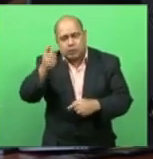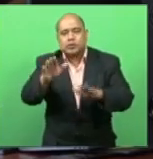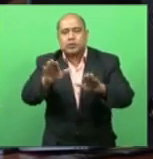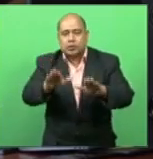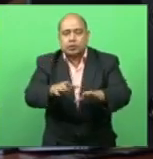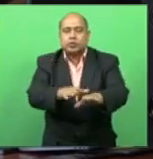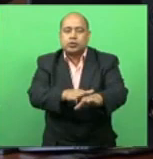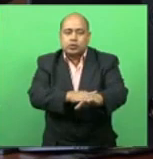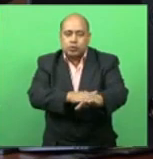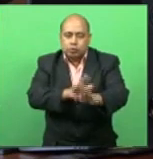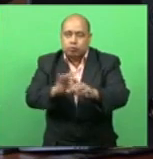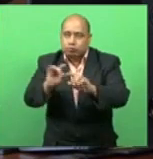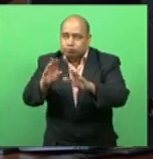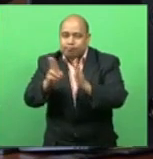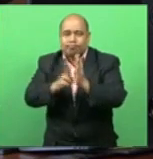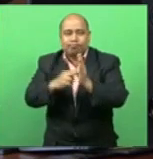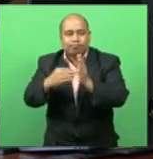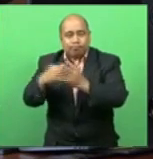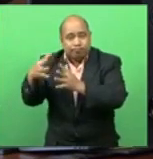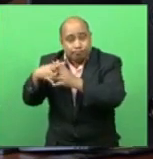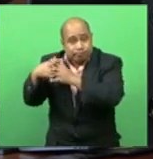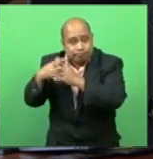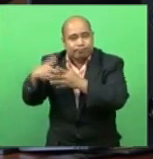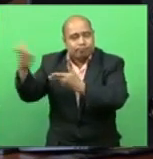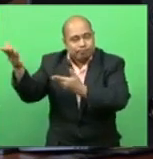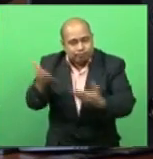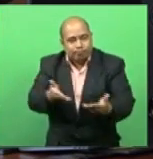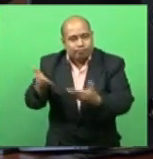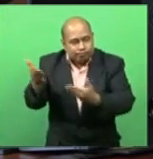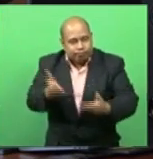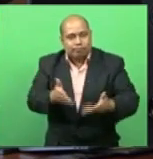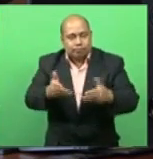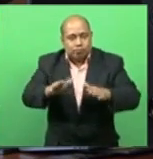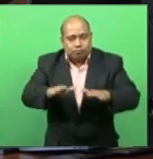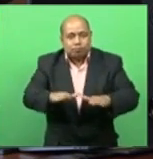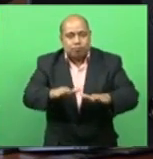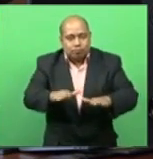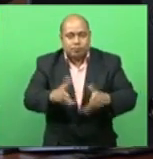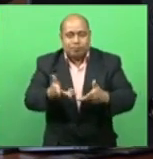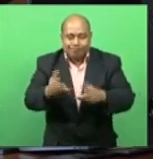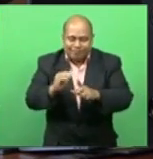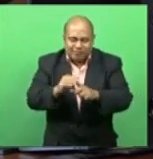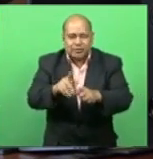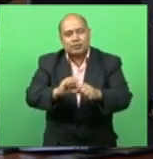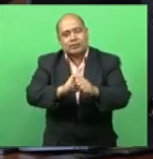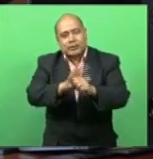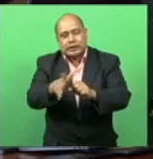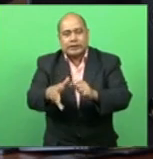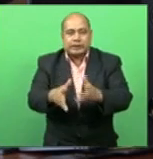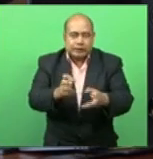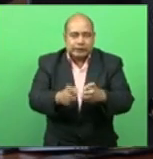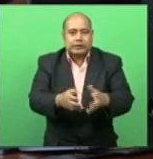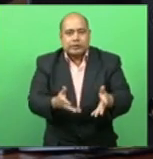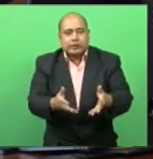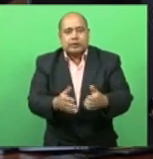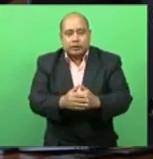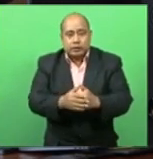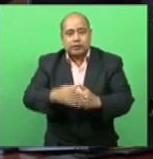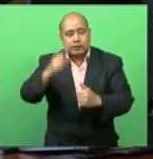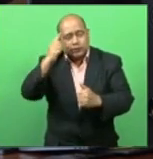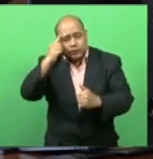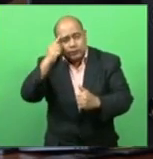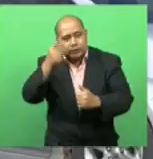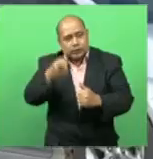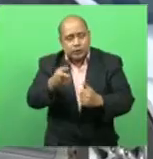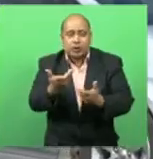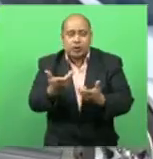New Zealand, the US, all being very severely affected by this virus right now. And I think there's a general slowdown in everybody's